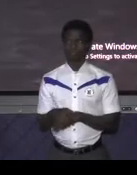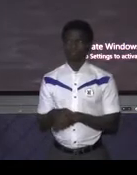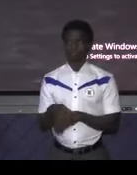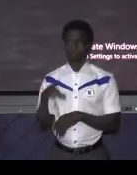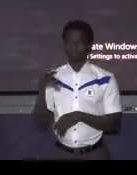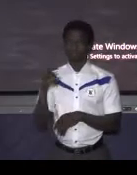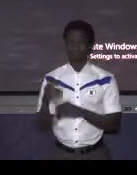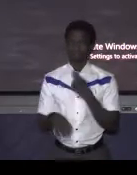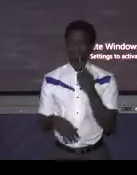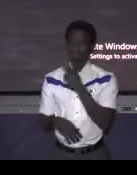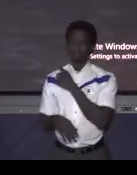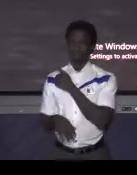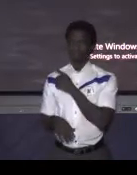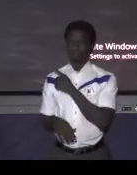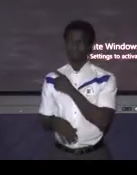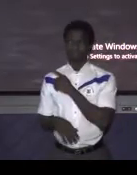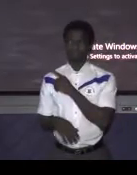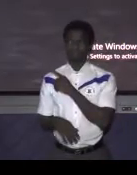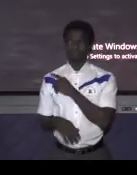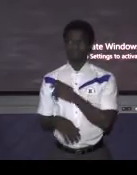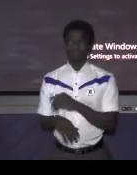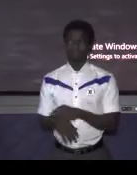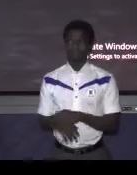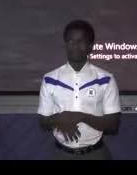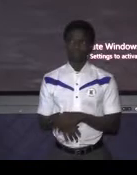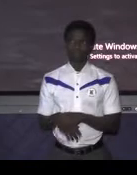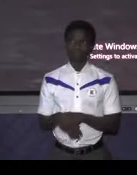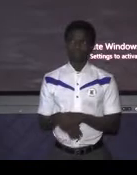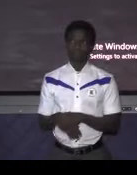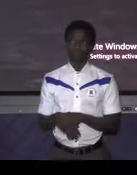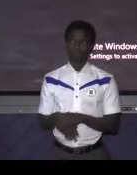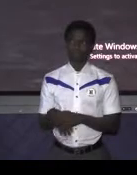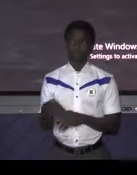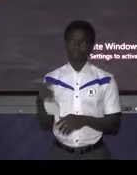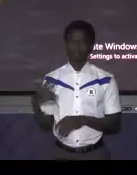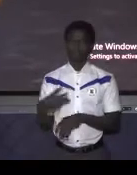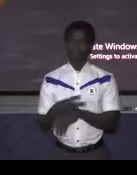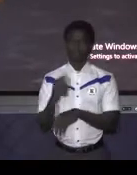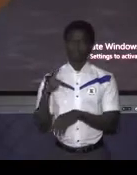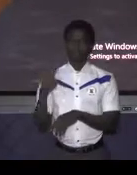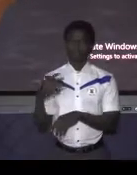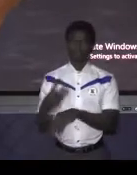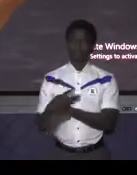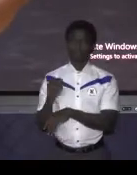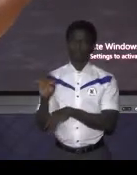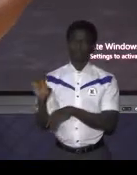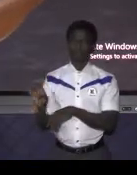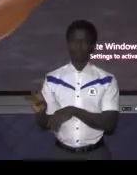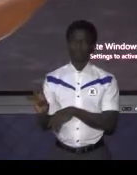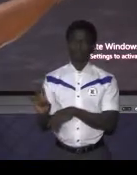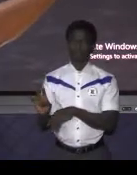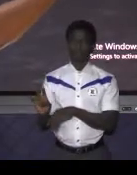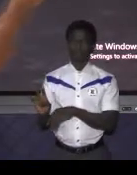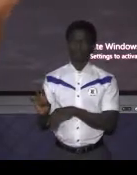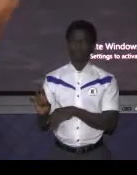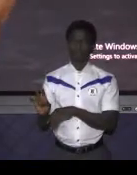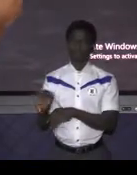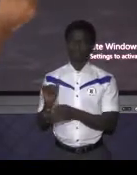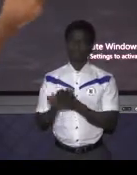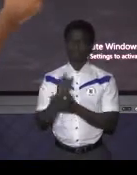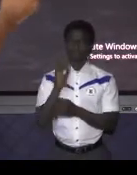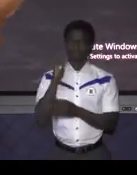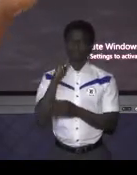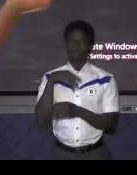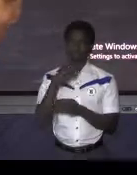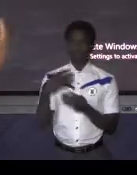Then we'll pick the next one, and we leave one. So we have 2 times 2 times 7. 2 times 2 times 7, that should